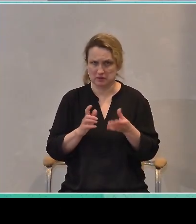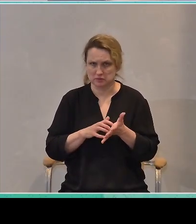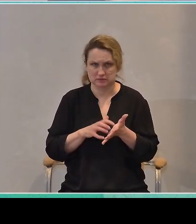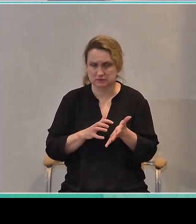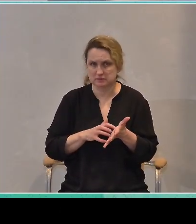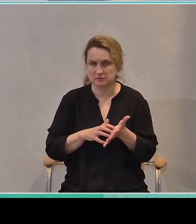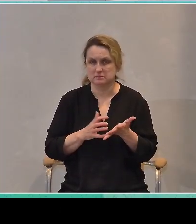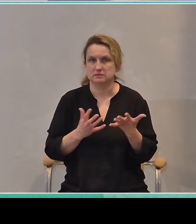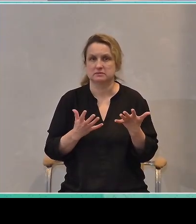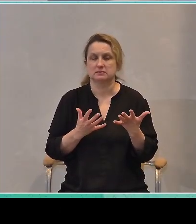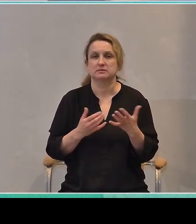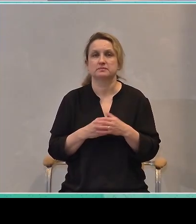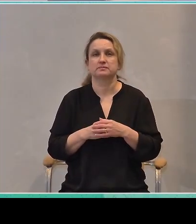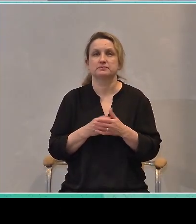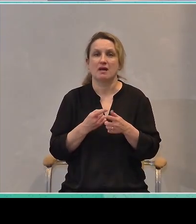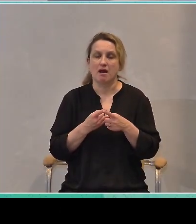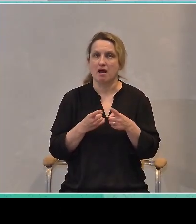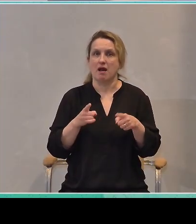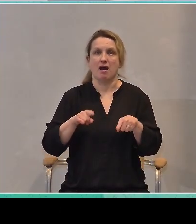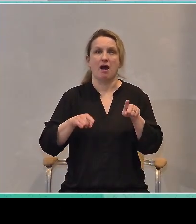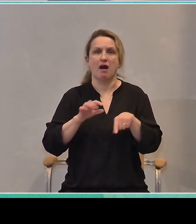First of all, flexibility.